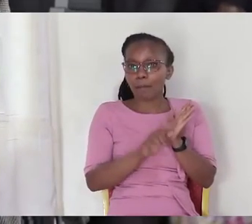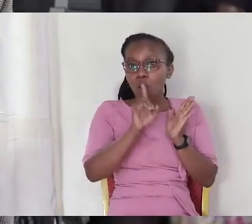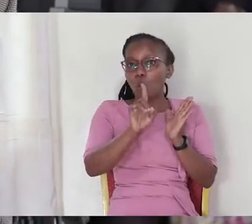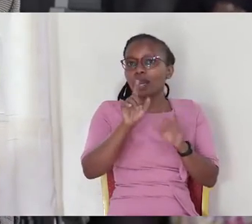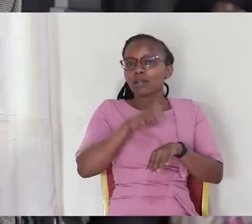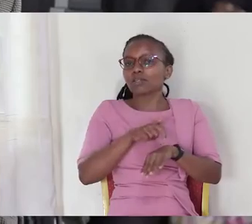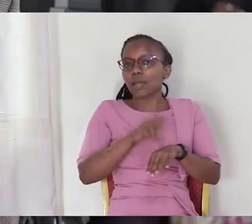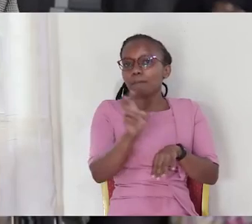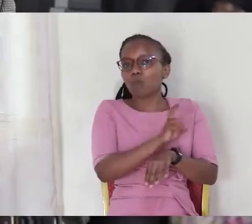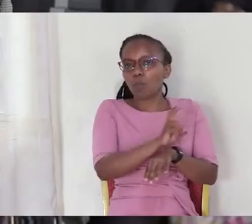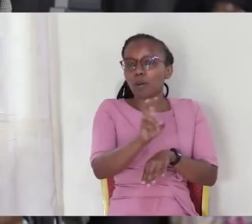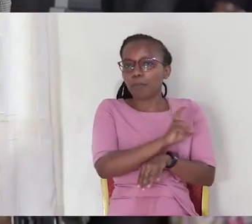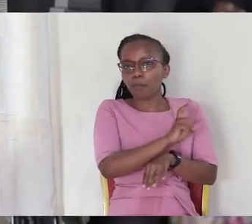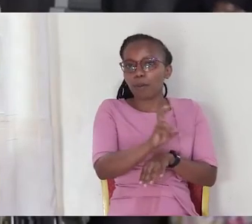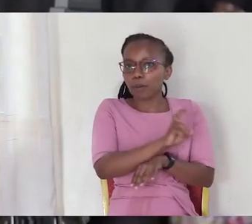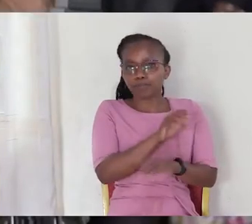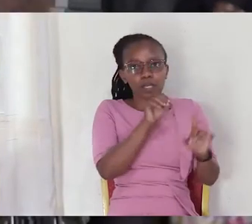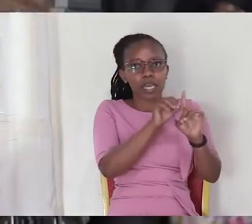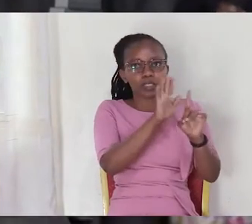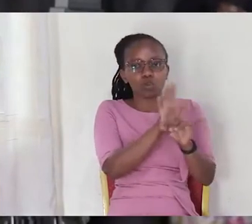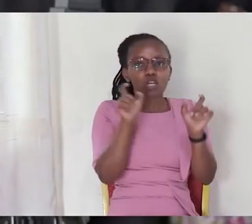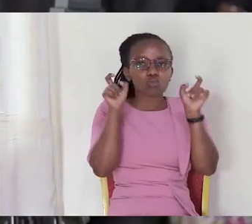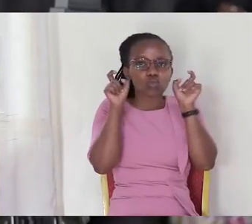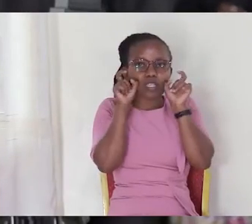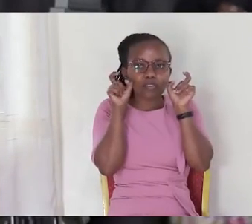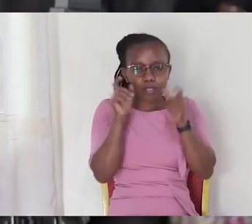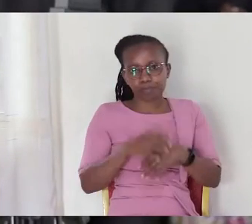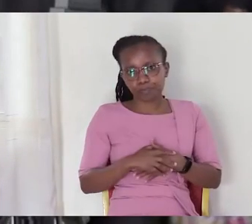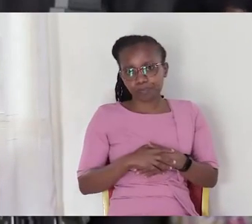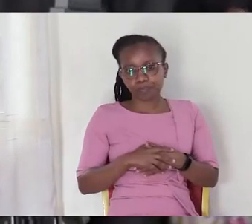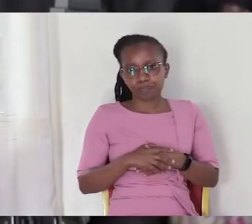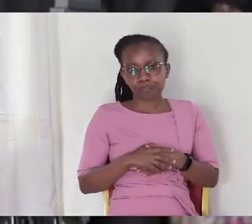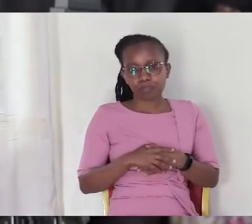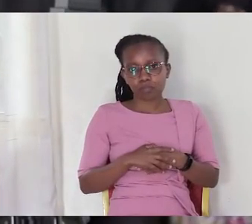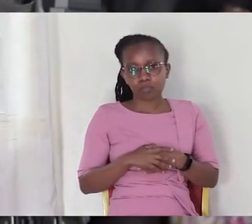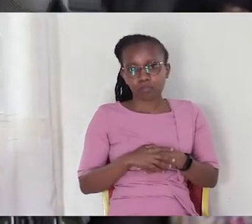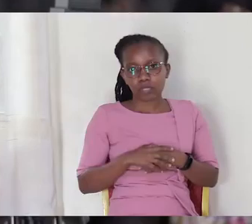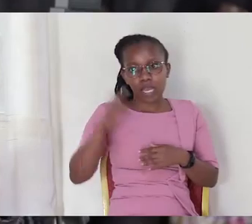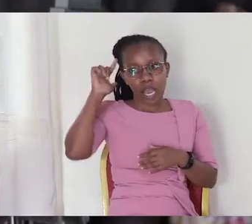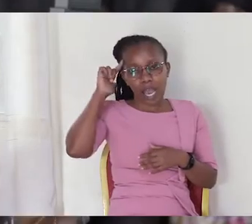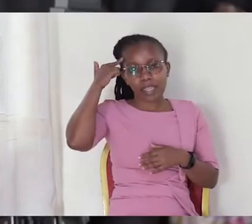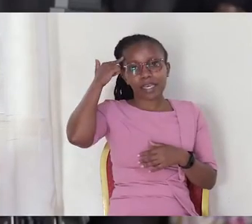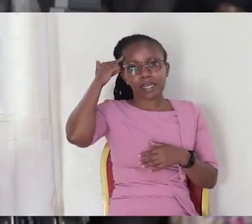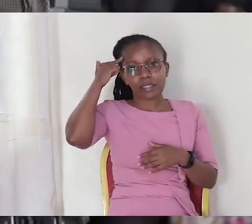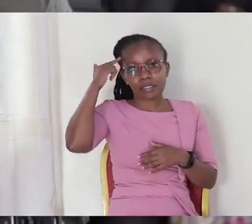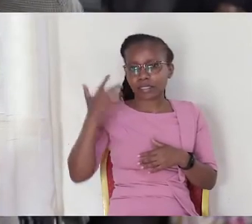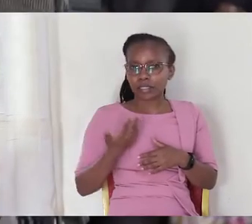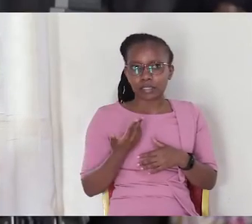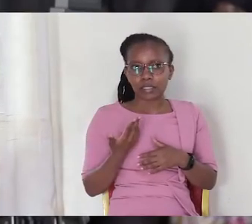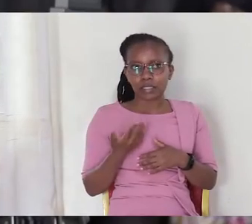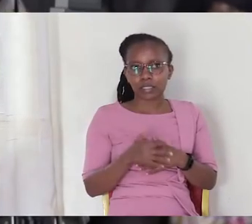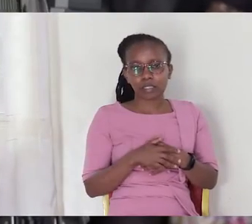monitoring was pre-exposure to HIV/AIDS. Actually, I think from our analysis, there was